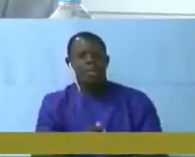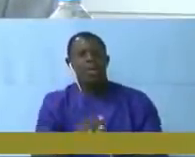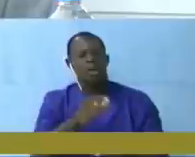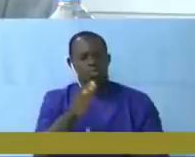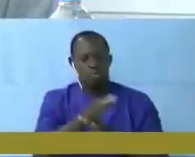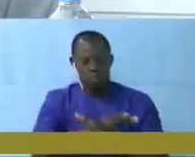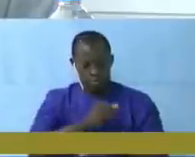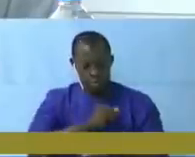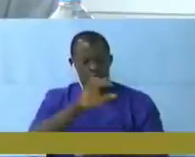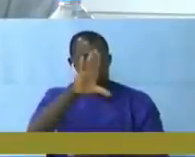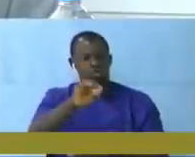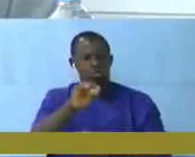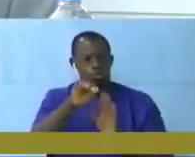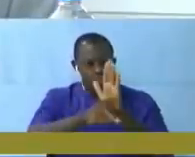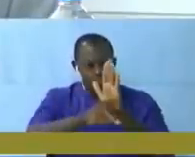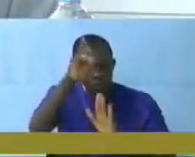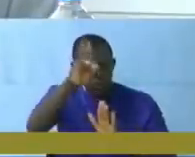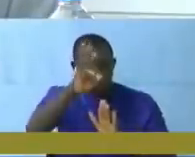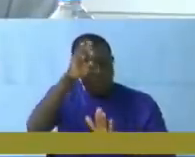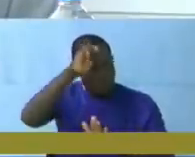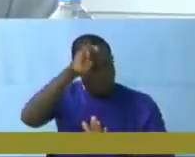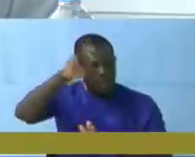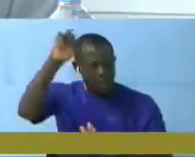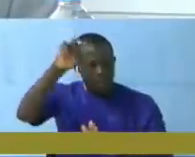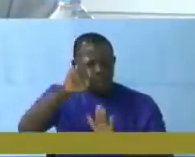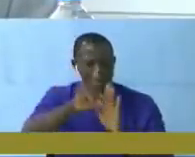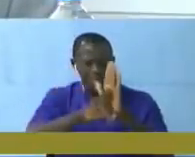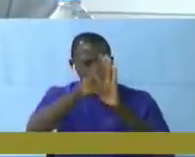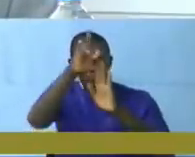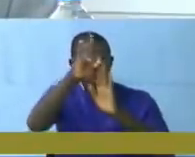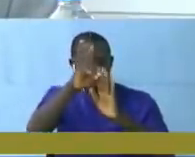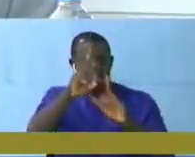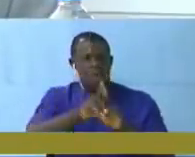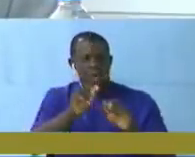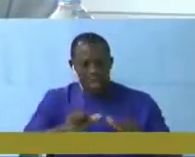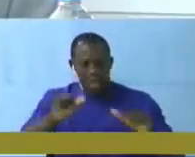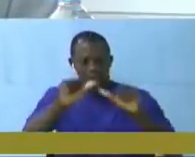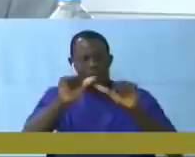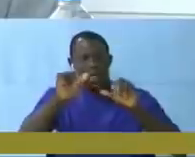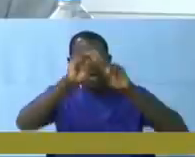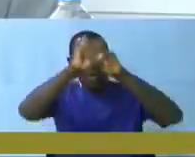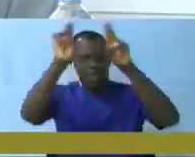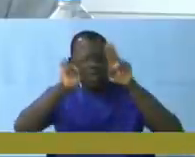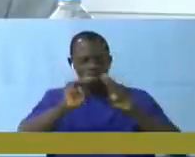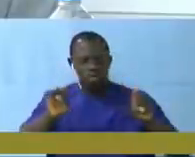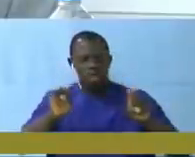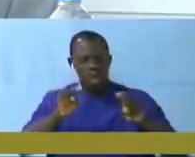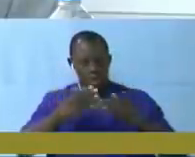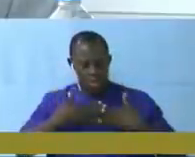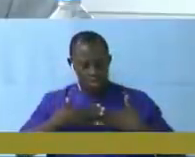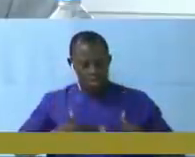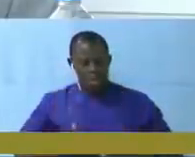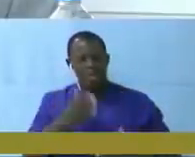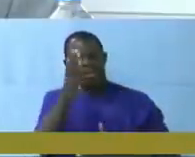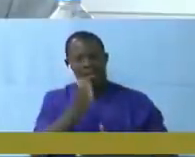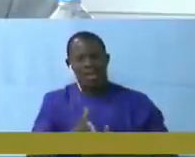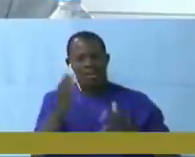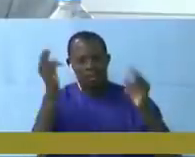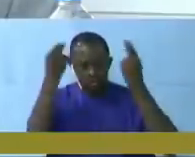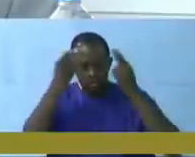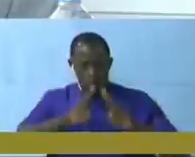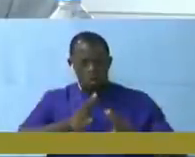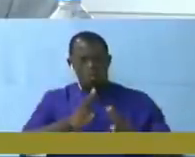2003, I did a postgraduate diploma in international human rights law. Ci diganté January ak April ci